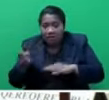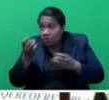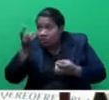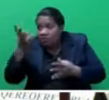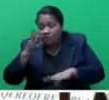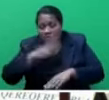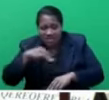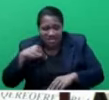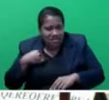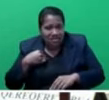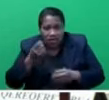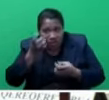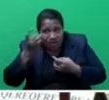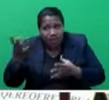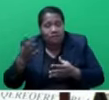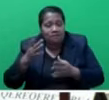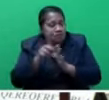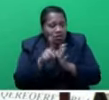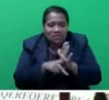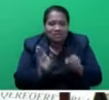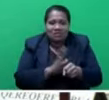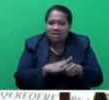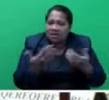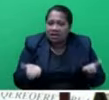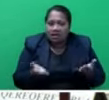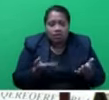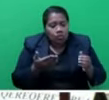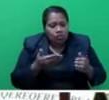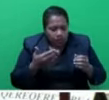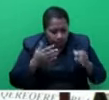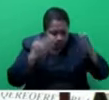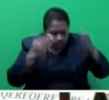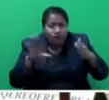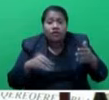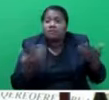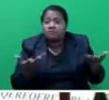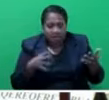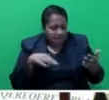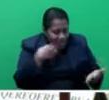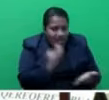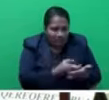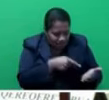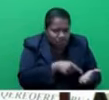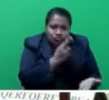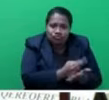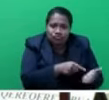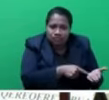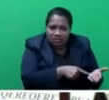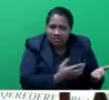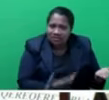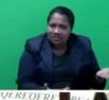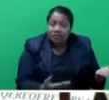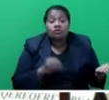informed policy making based on evidence, based on hard evidence, so that there is